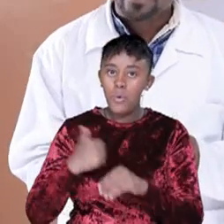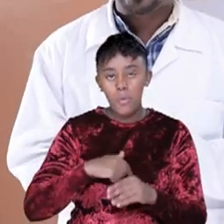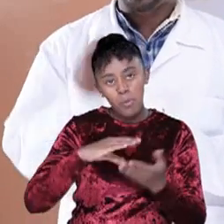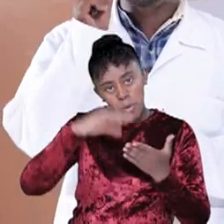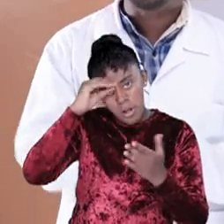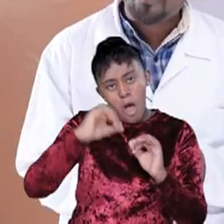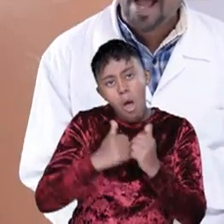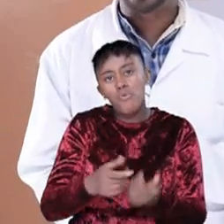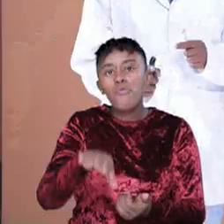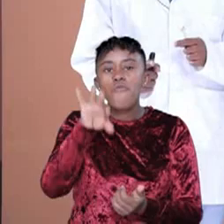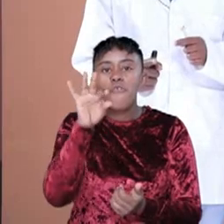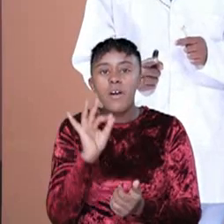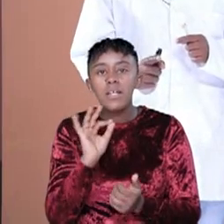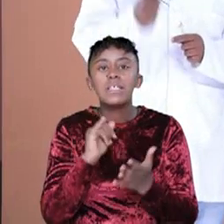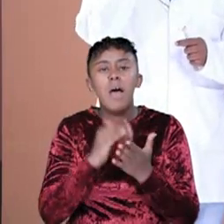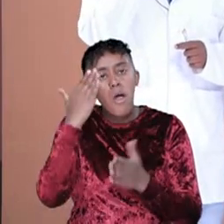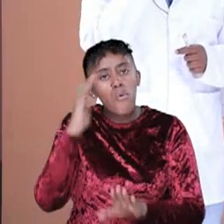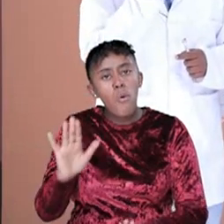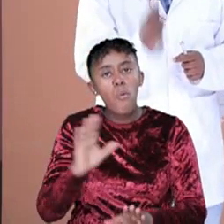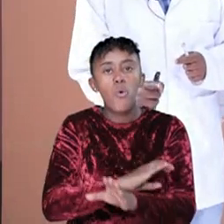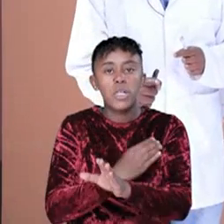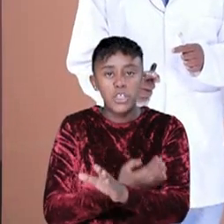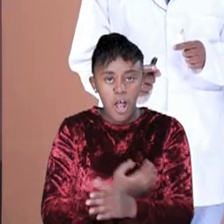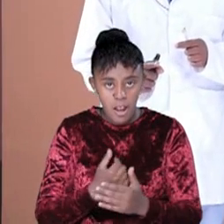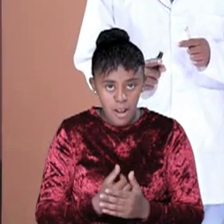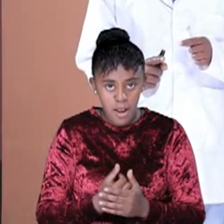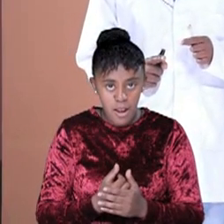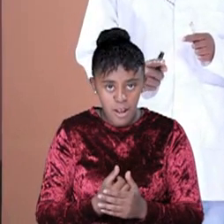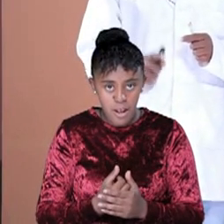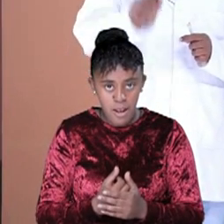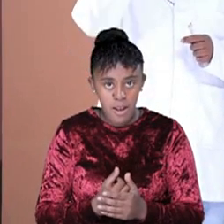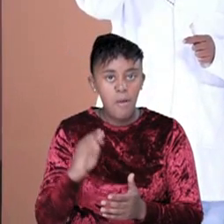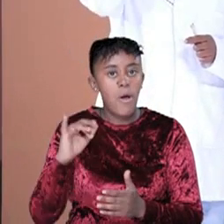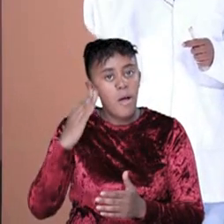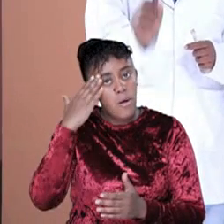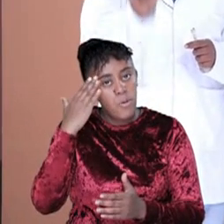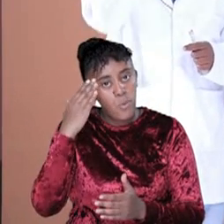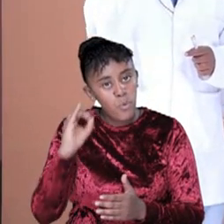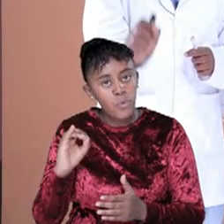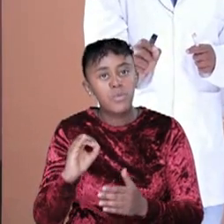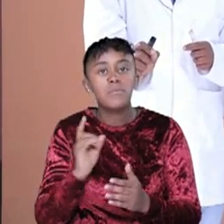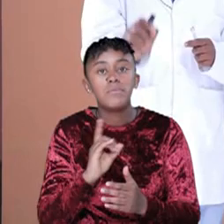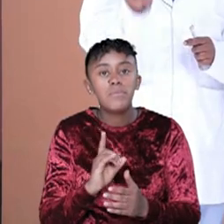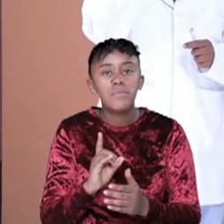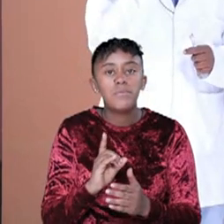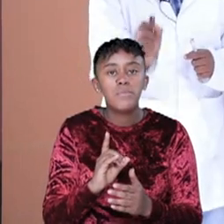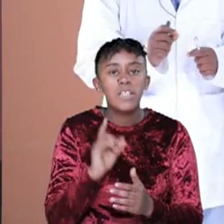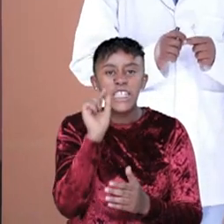we learn how to find the unknown potential by knowing the